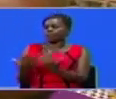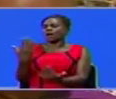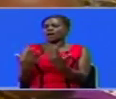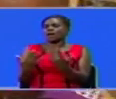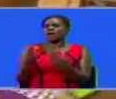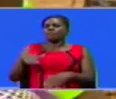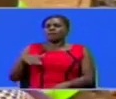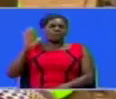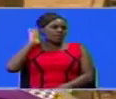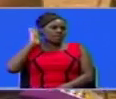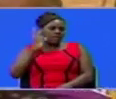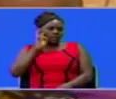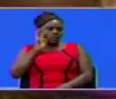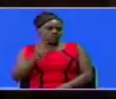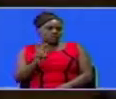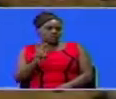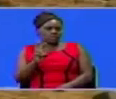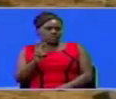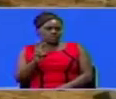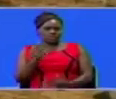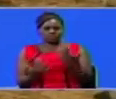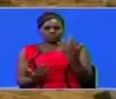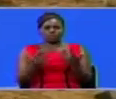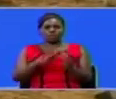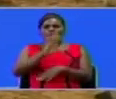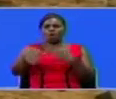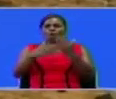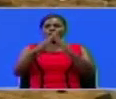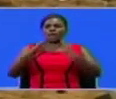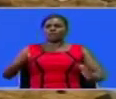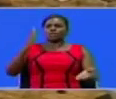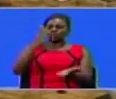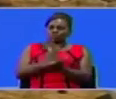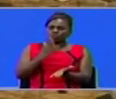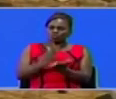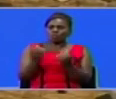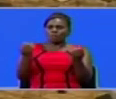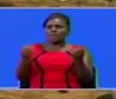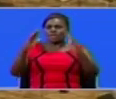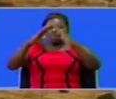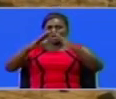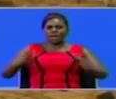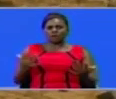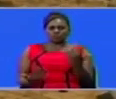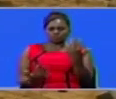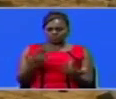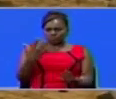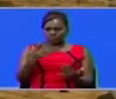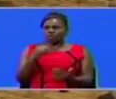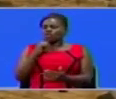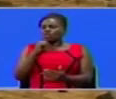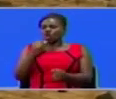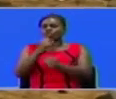Mama akasikia akatoka akaona moto anashika juu ya nyumba. Indeed. Most of the housing structures burnt here are not inside the